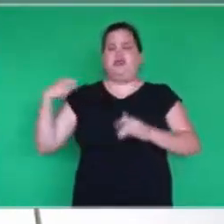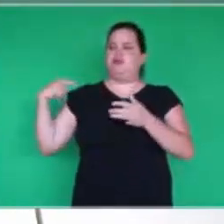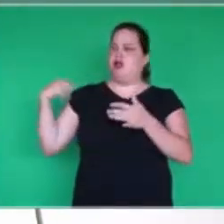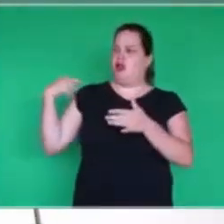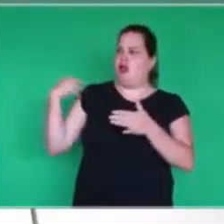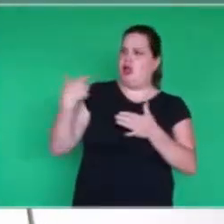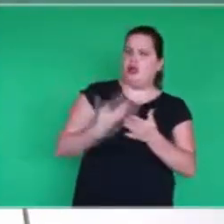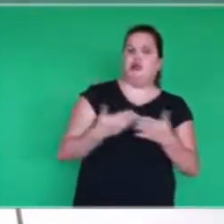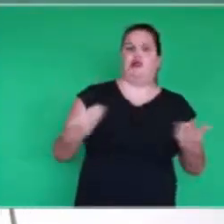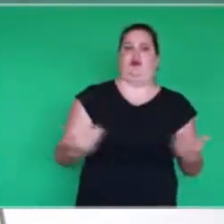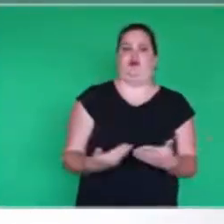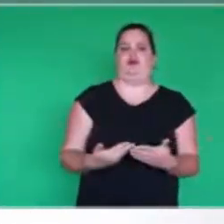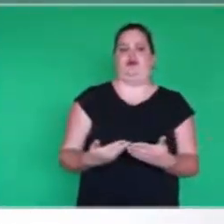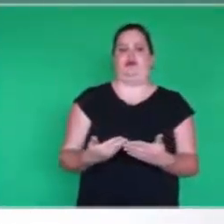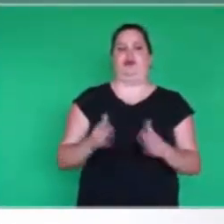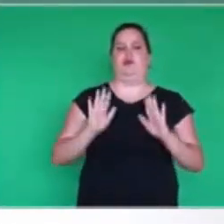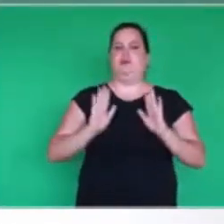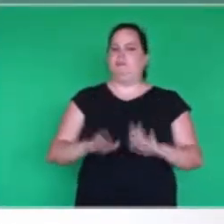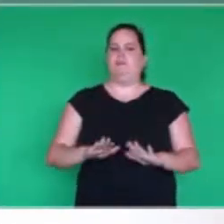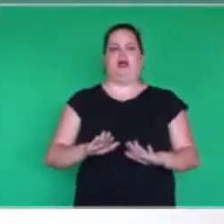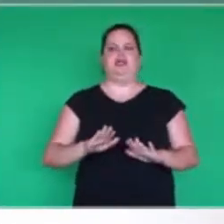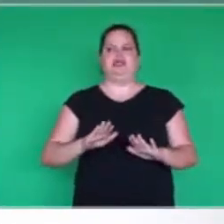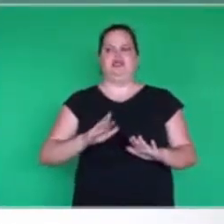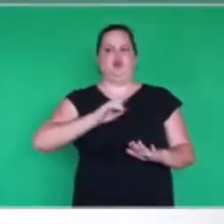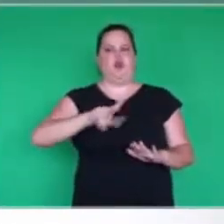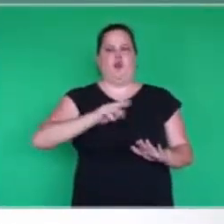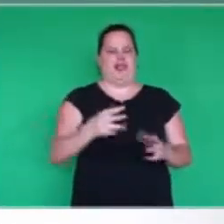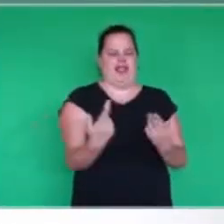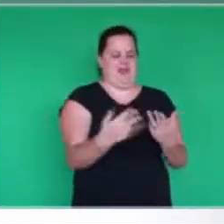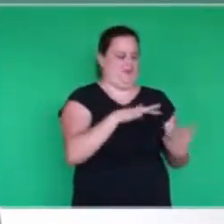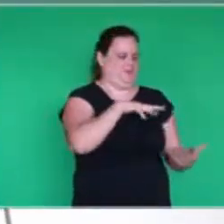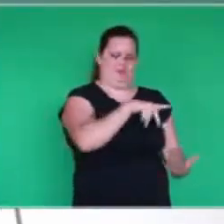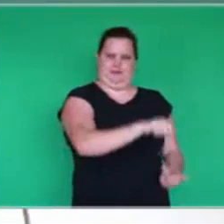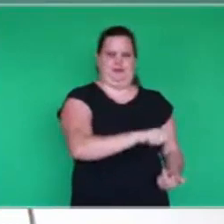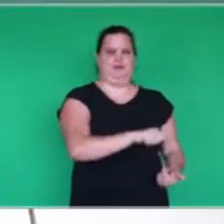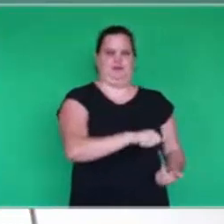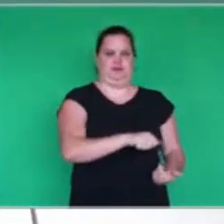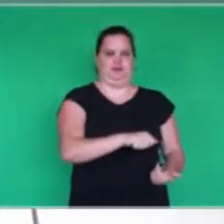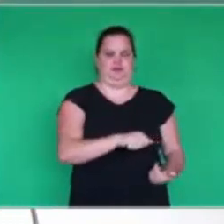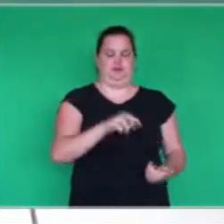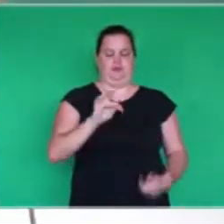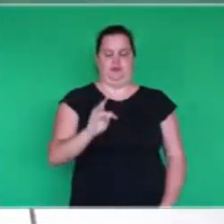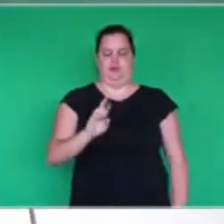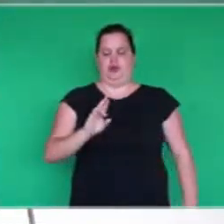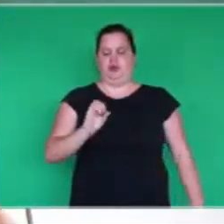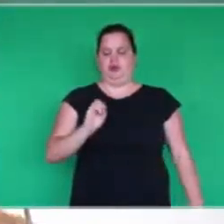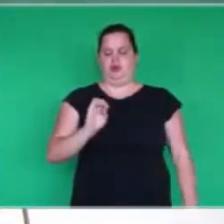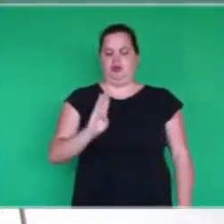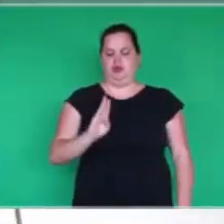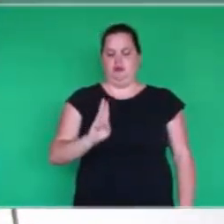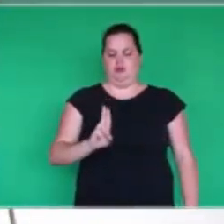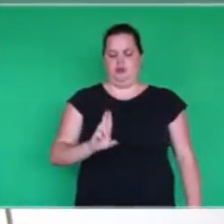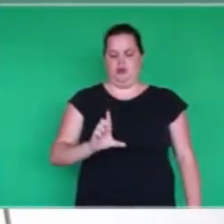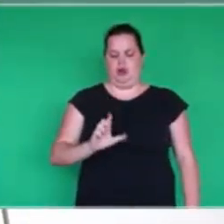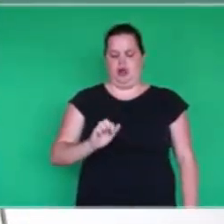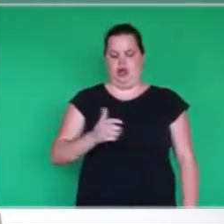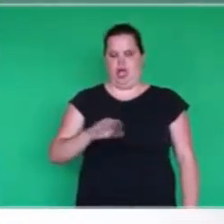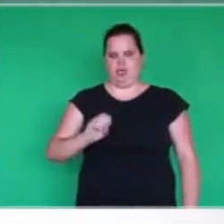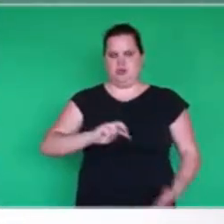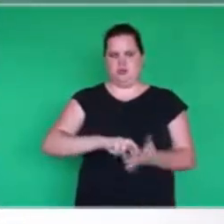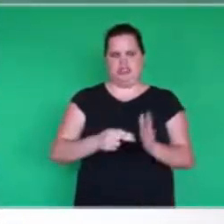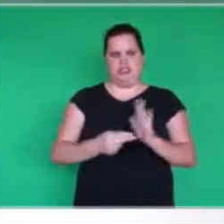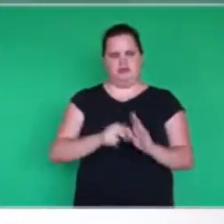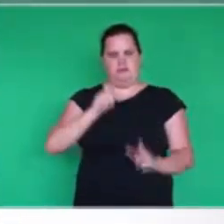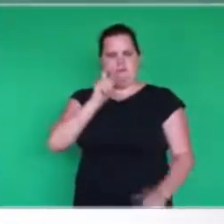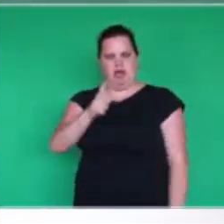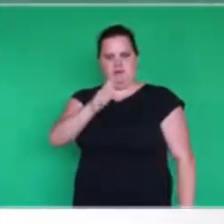driven towards the church of Philadelphia, the Lord says, because you have kept the word, I will